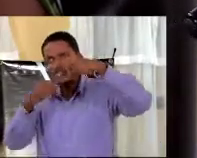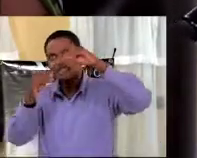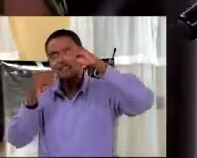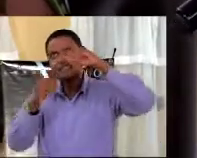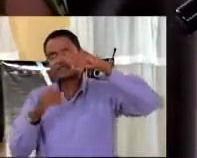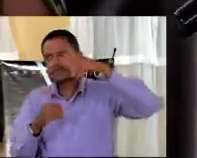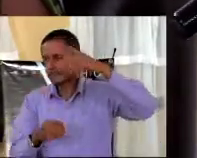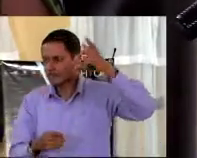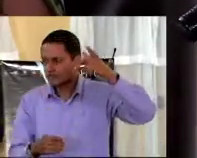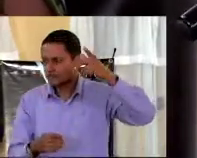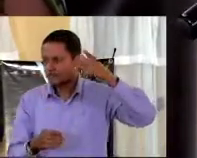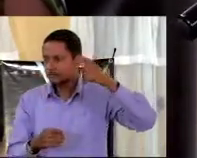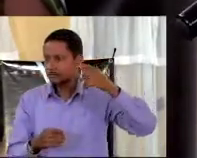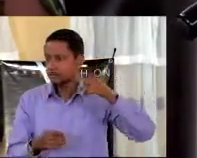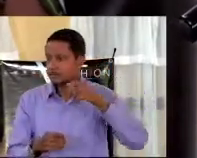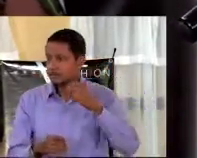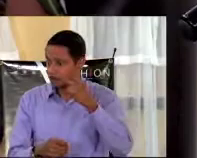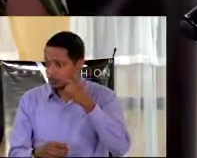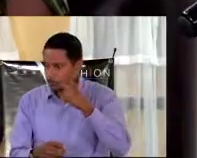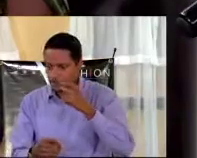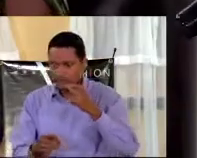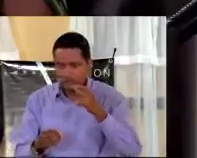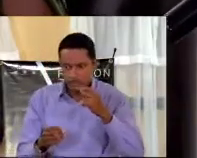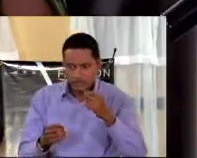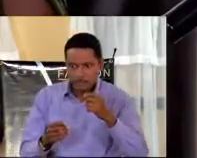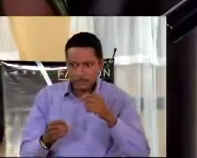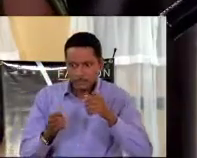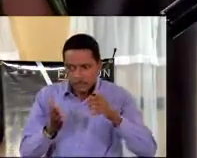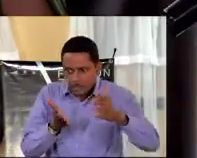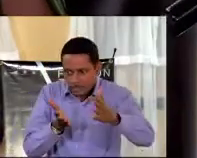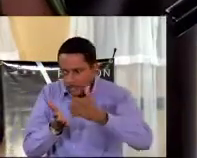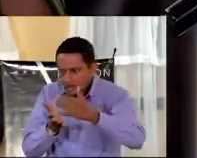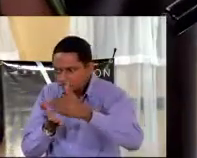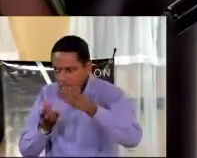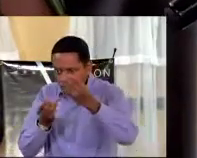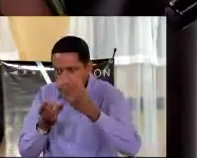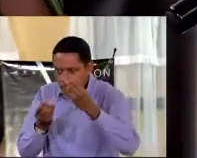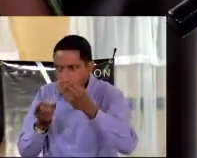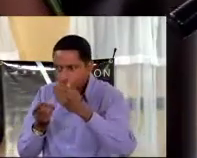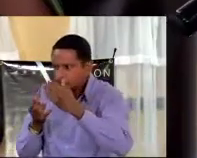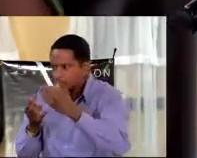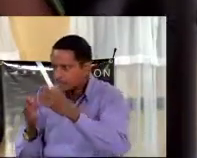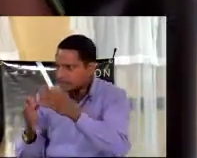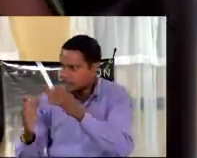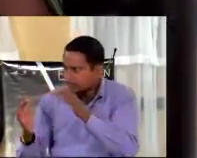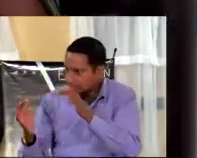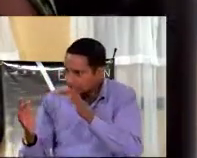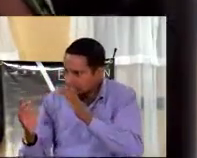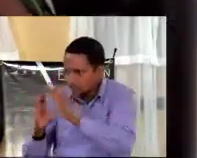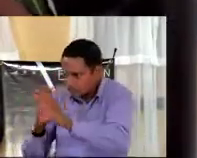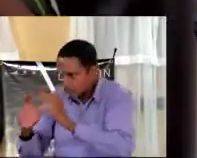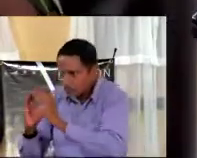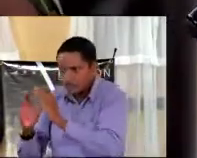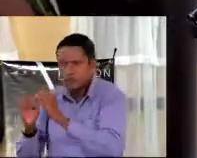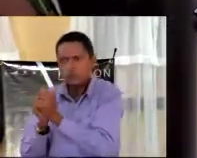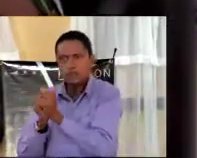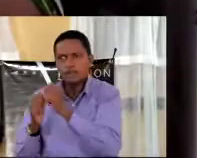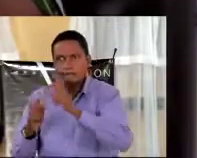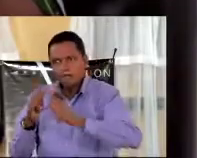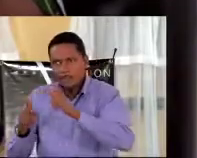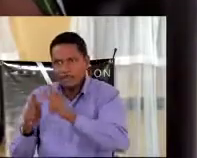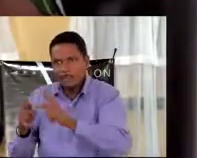that data, get those sales, connect with your own people in your own area, right? So it's very important that